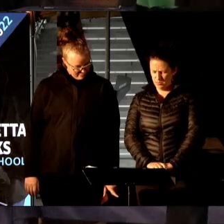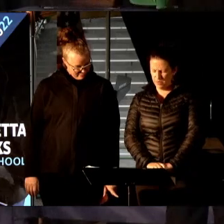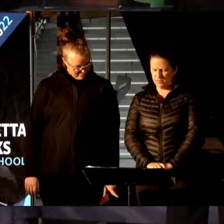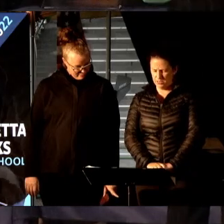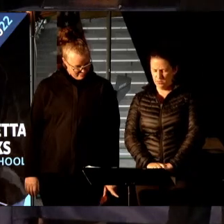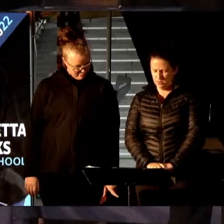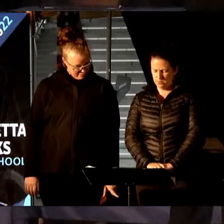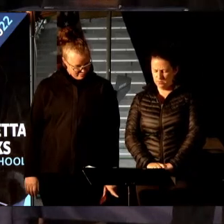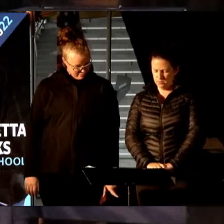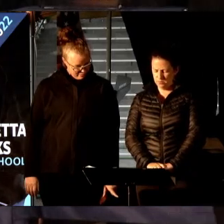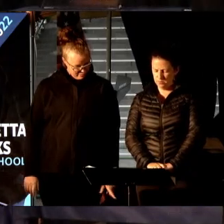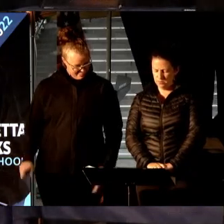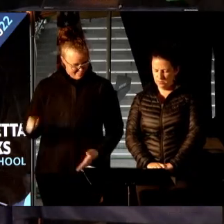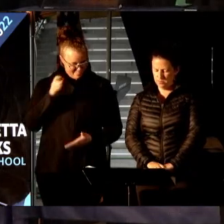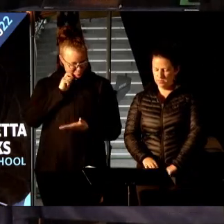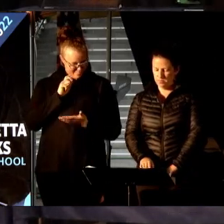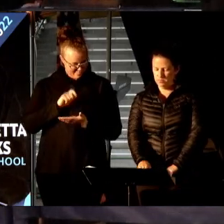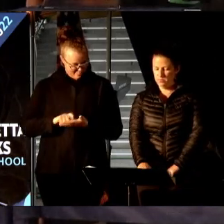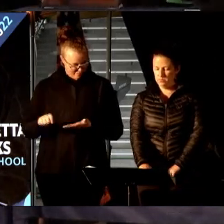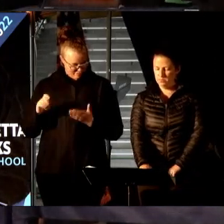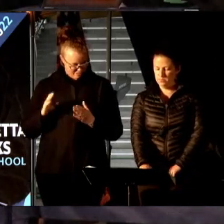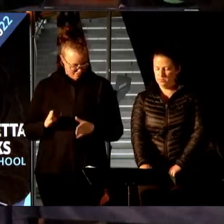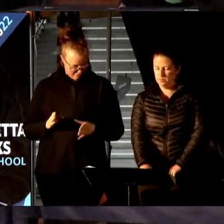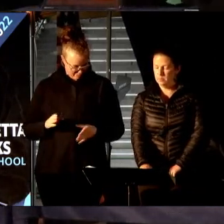Our secretary, Selena Doe.